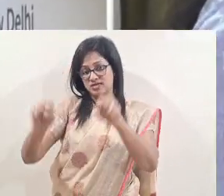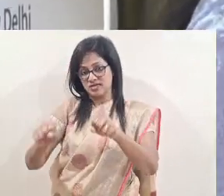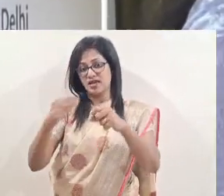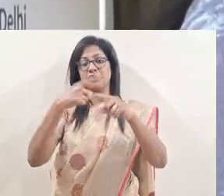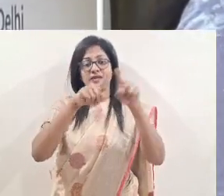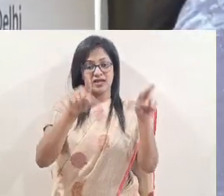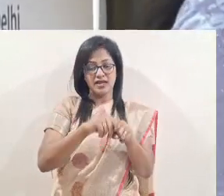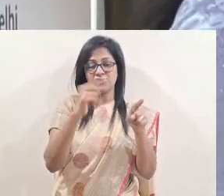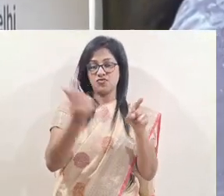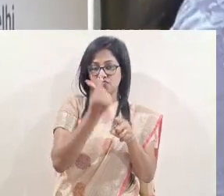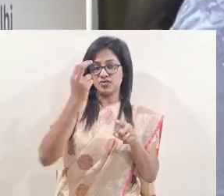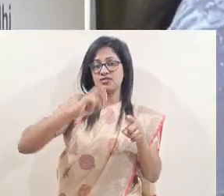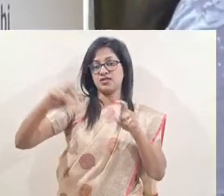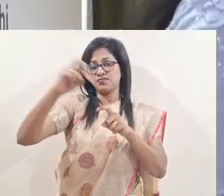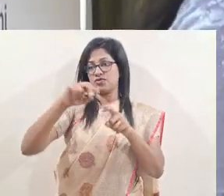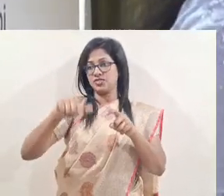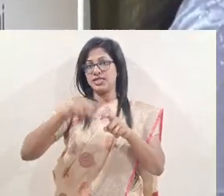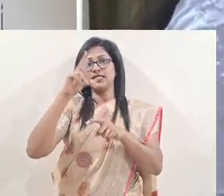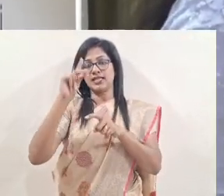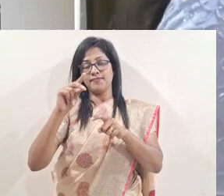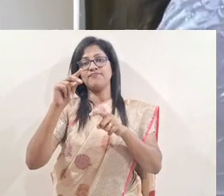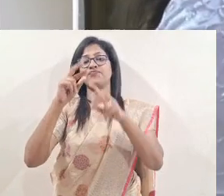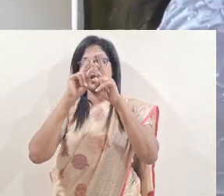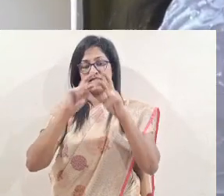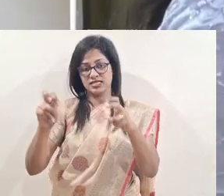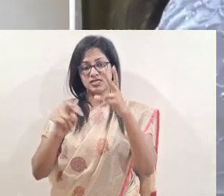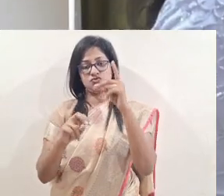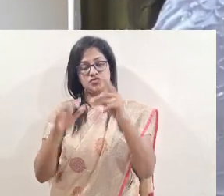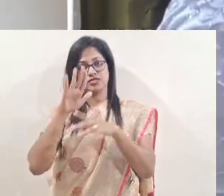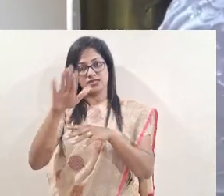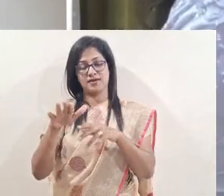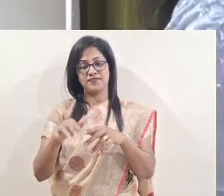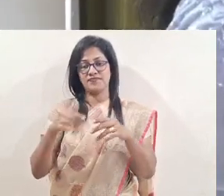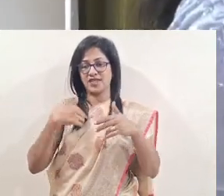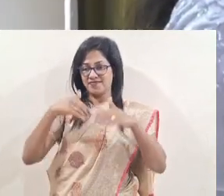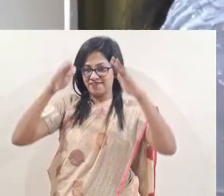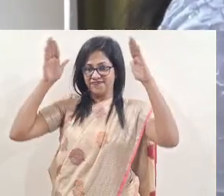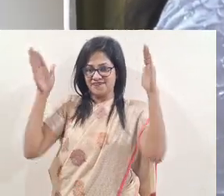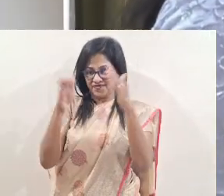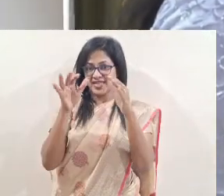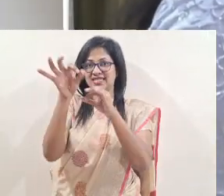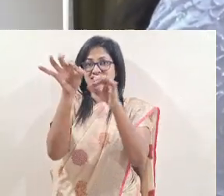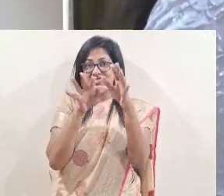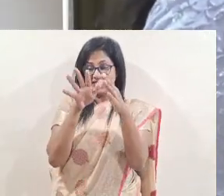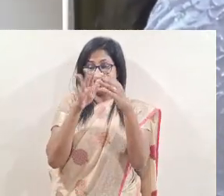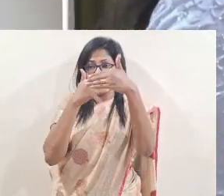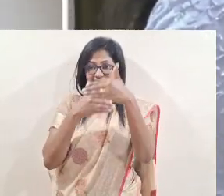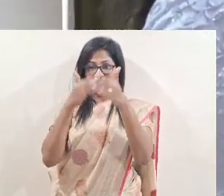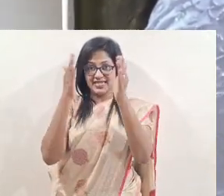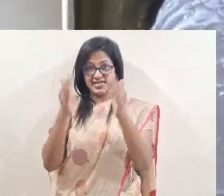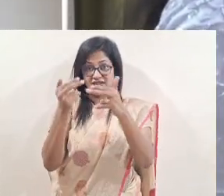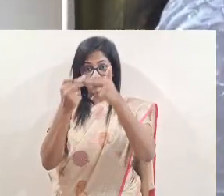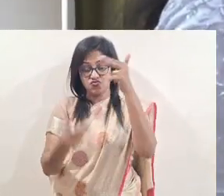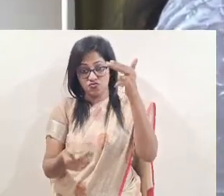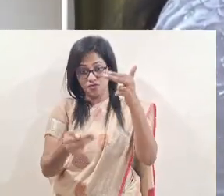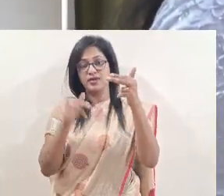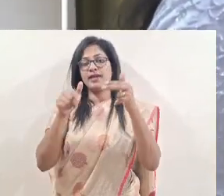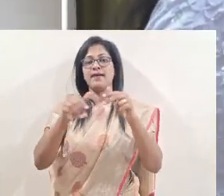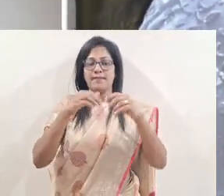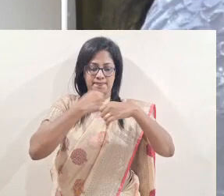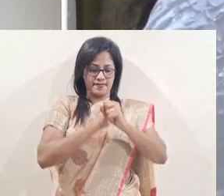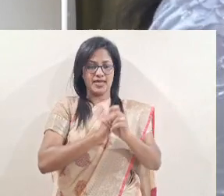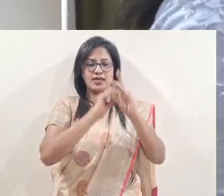So when I narrow down to a city case study, I will be developing a model